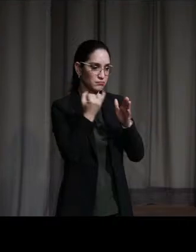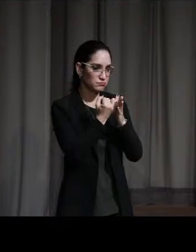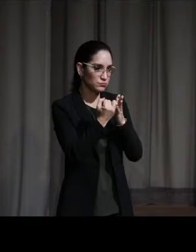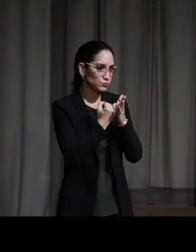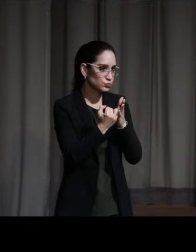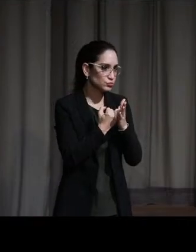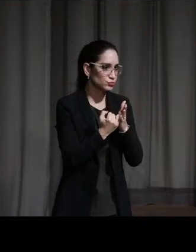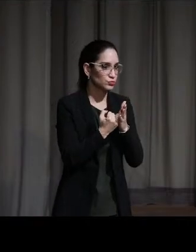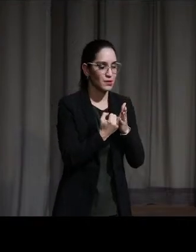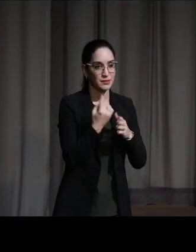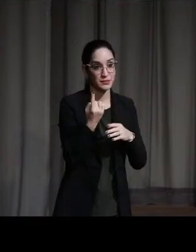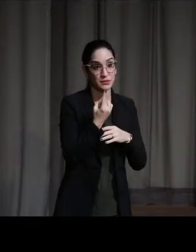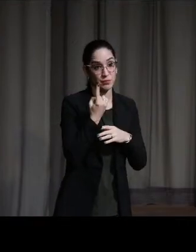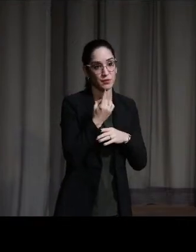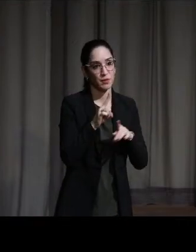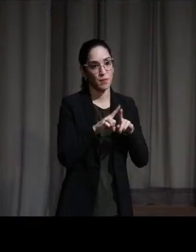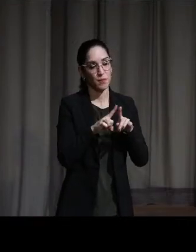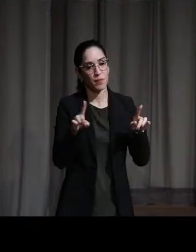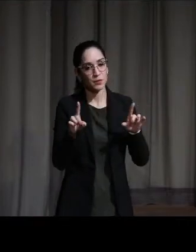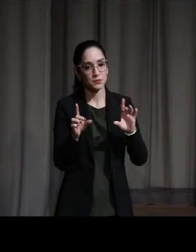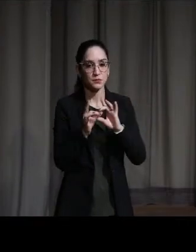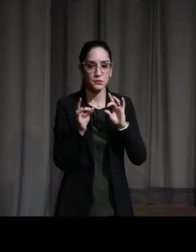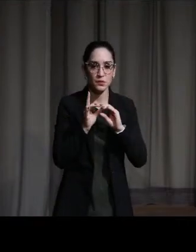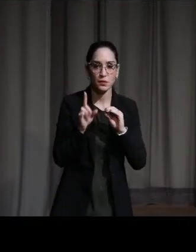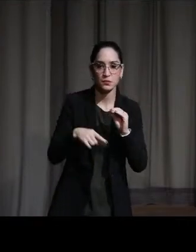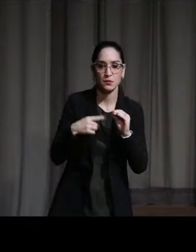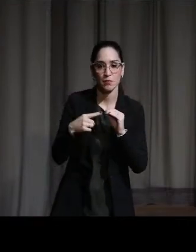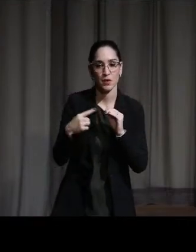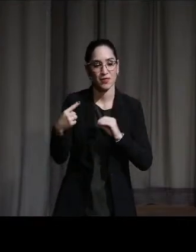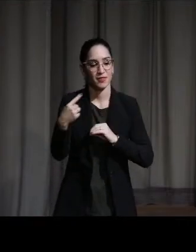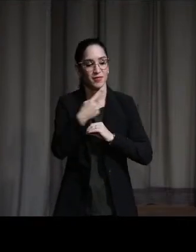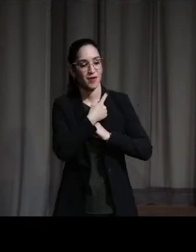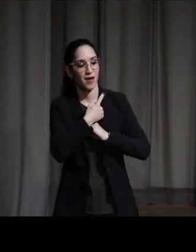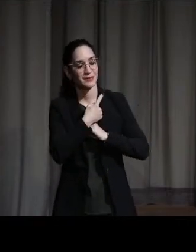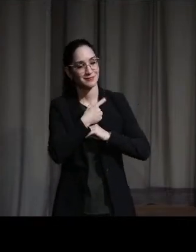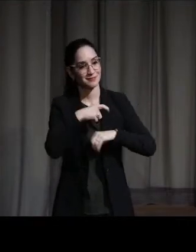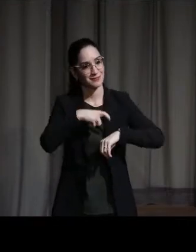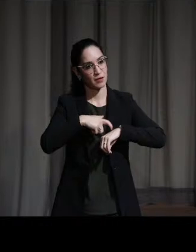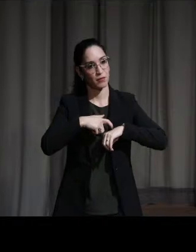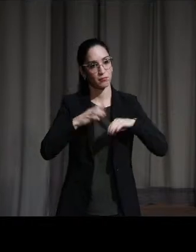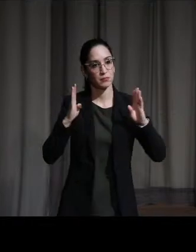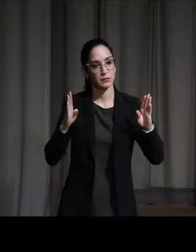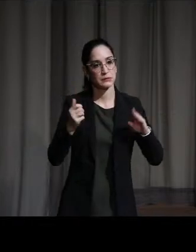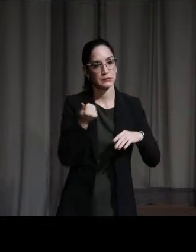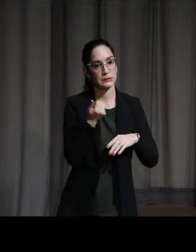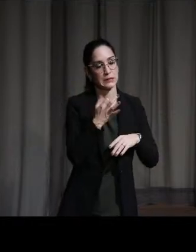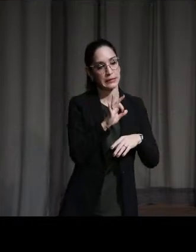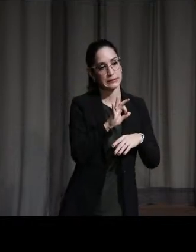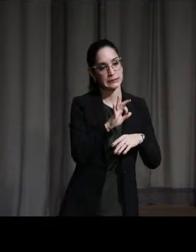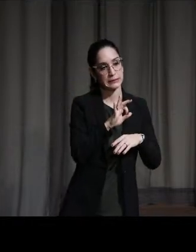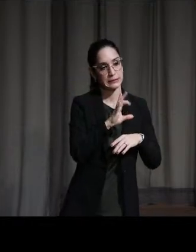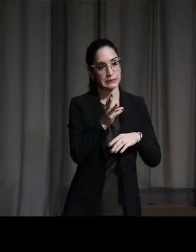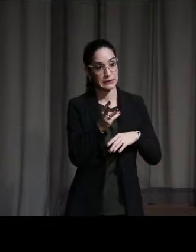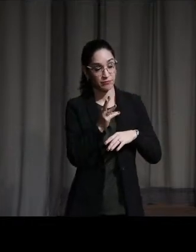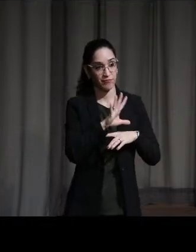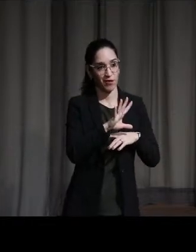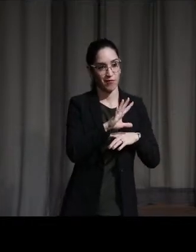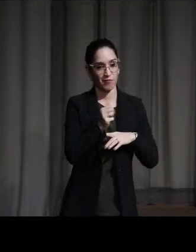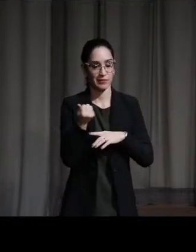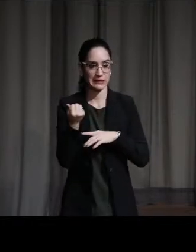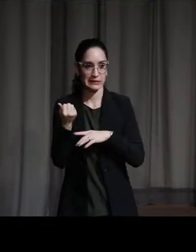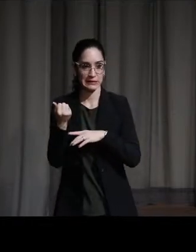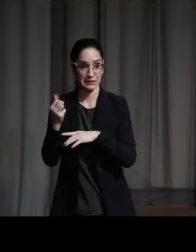Yeah. Anyway, it talks specifically about this period, 1965 to 1967, and this kind